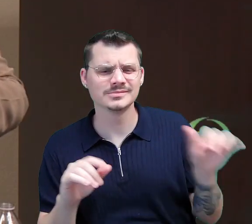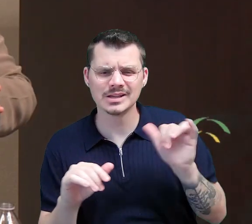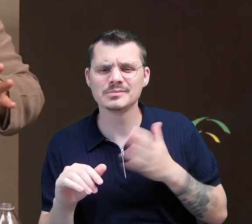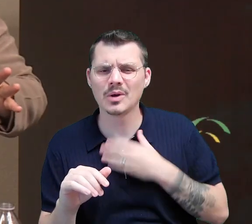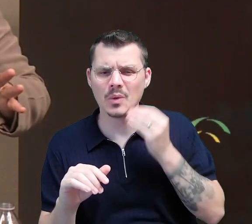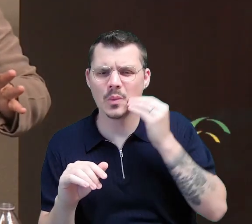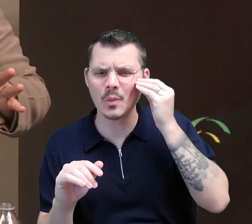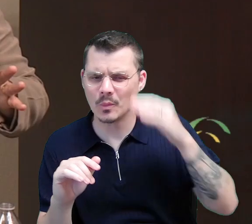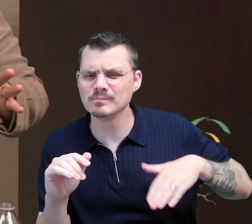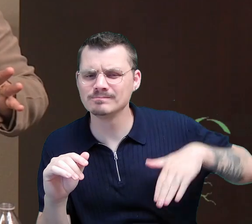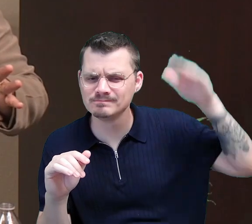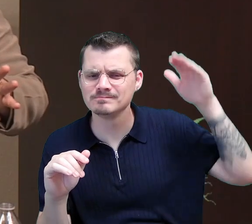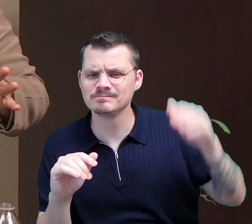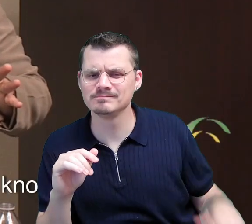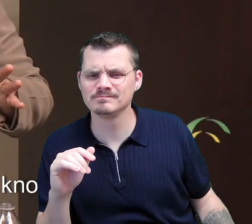our house.